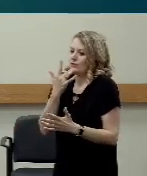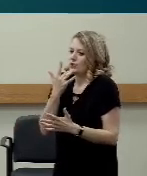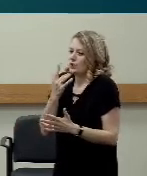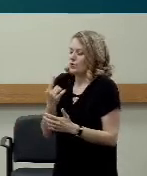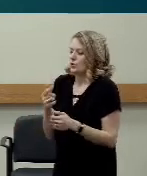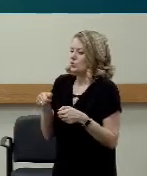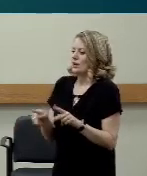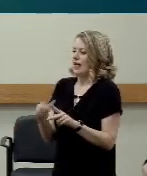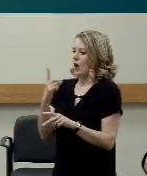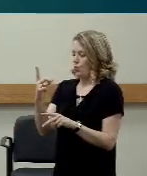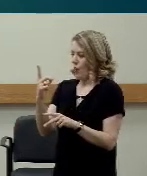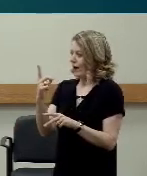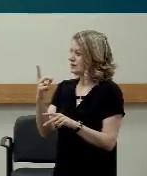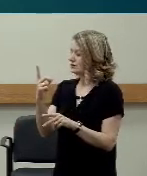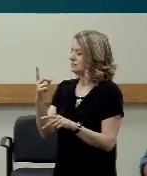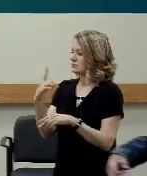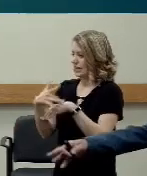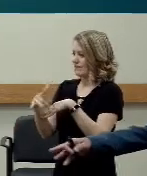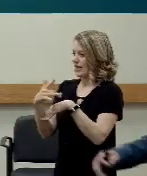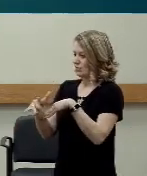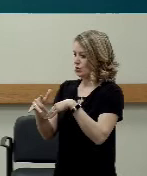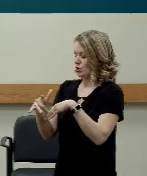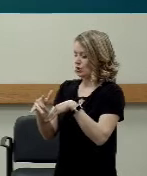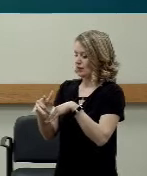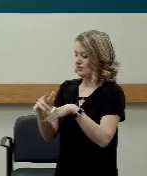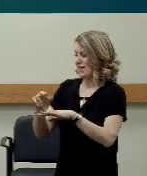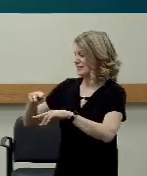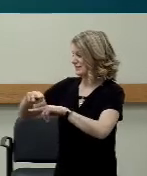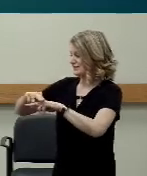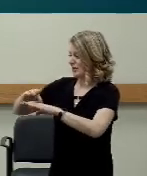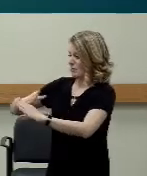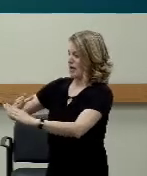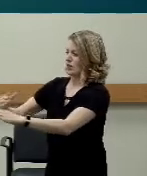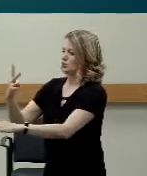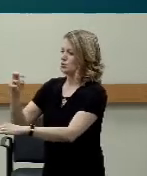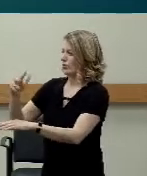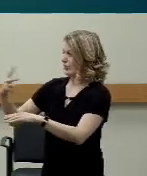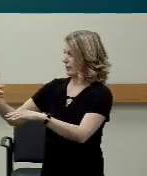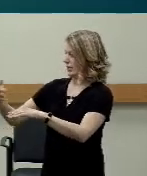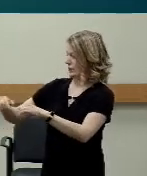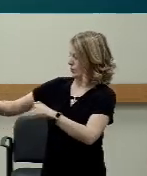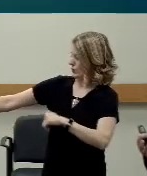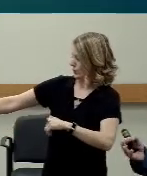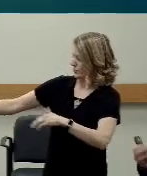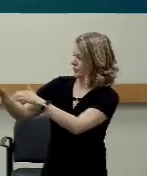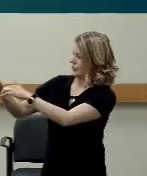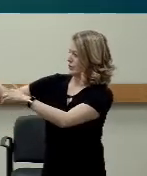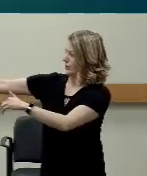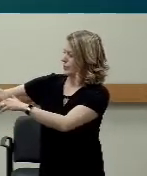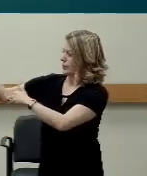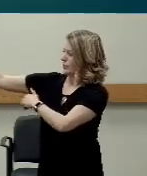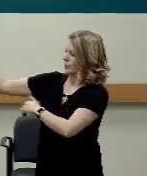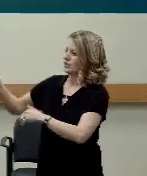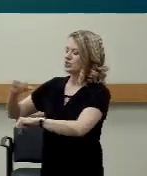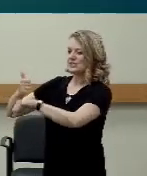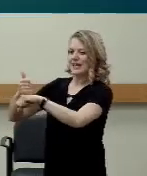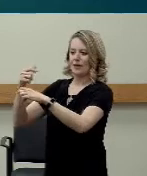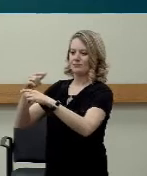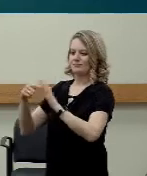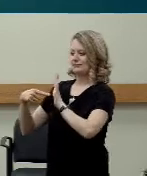seat accessible, tape off 2 or 3 to get this 6-foot distance, and place a sign on those that